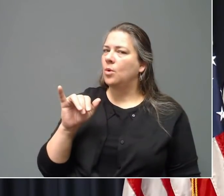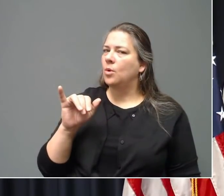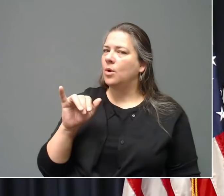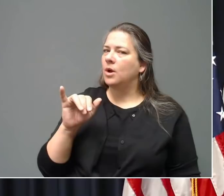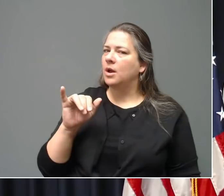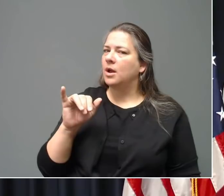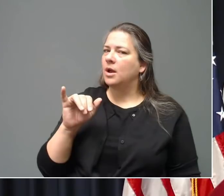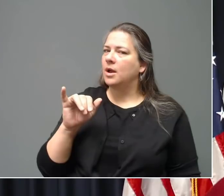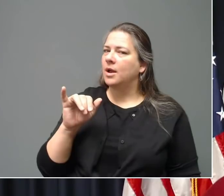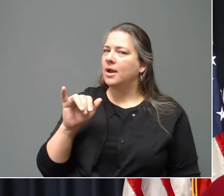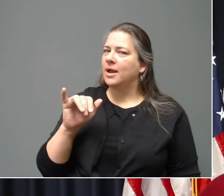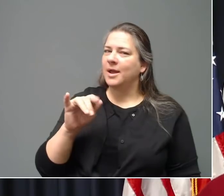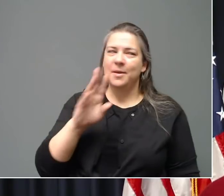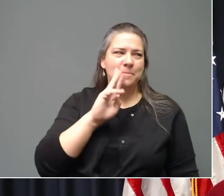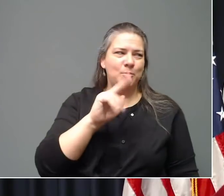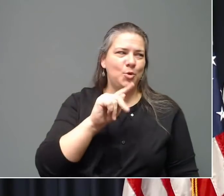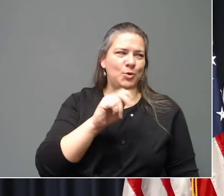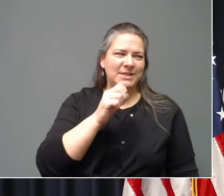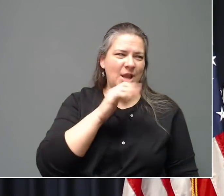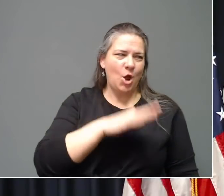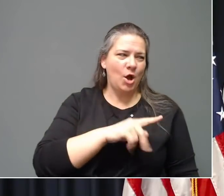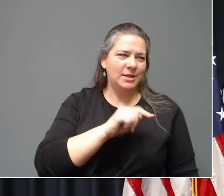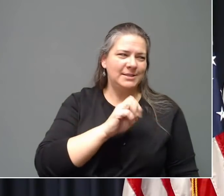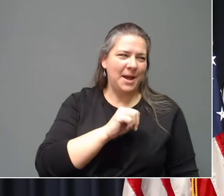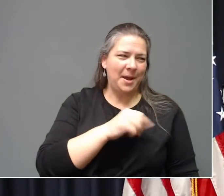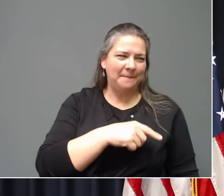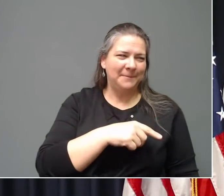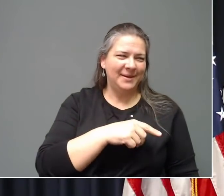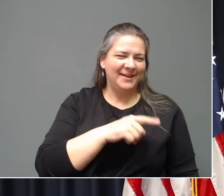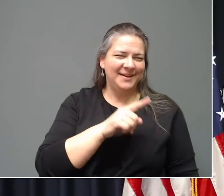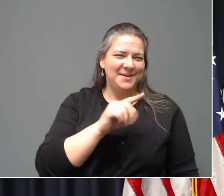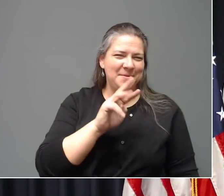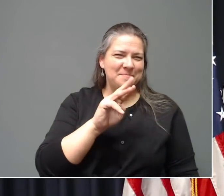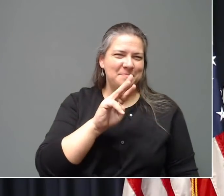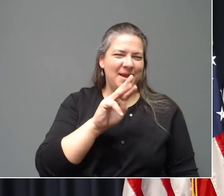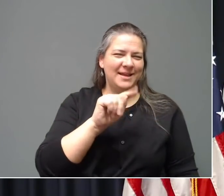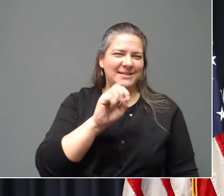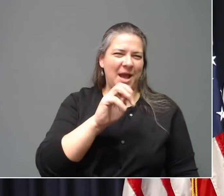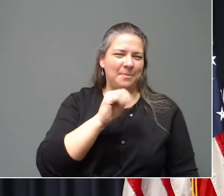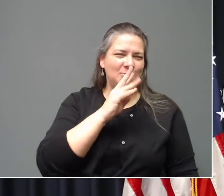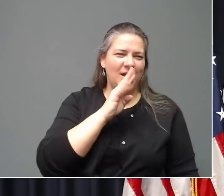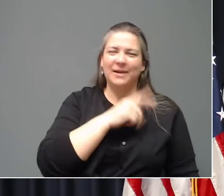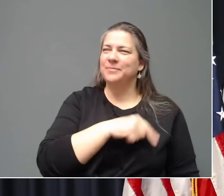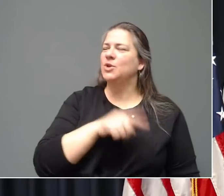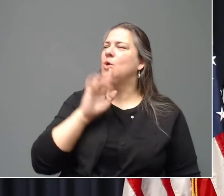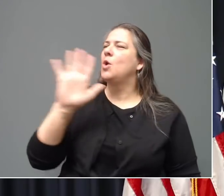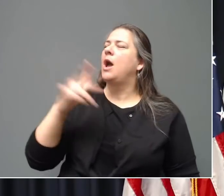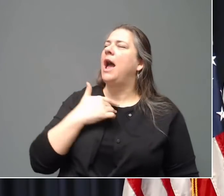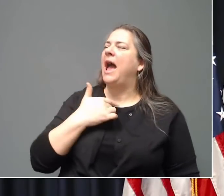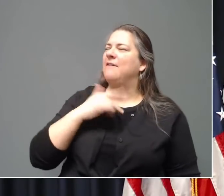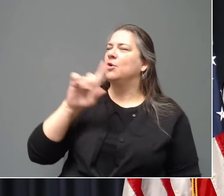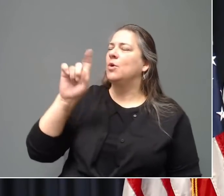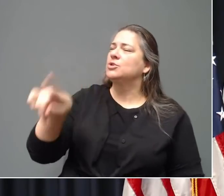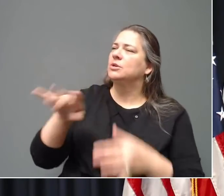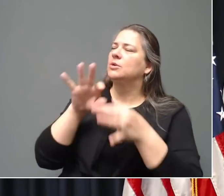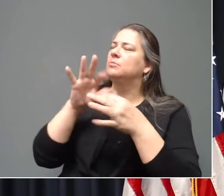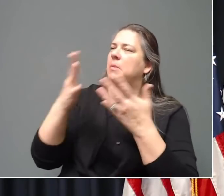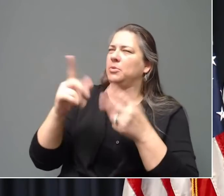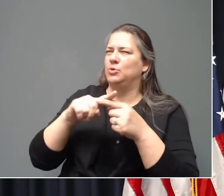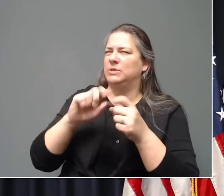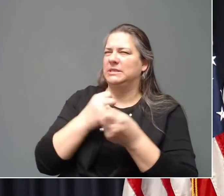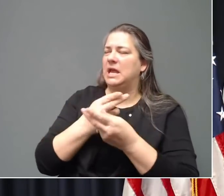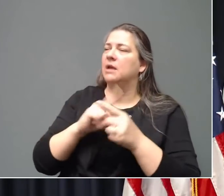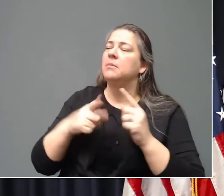Yeah, Mute's thank not you. on, So Tom. I have two here, if that's okay. And the first might be more appropriate for Stack, I'm not sure. So we were hearing